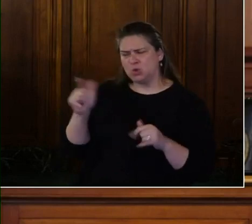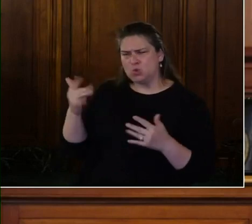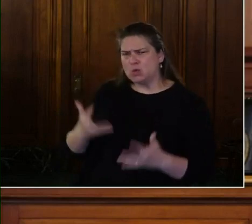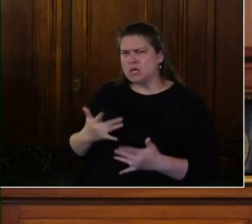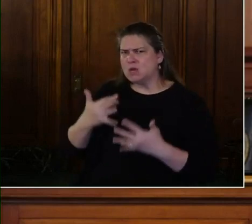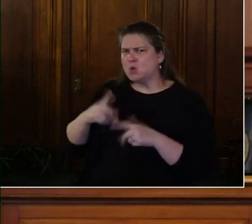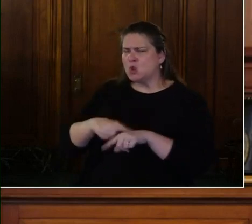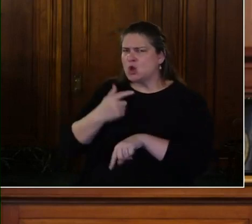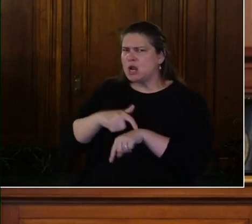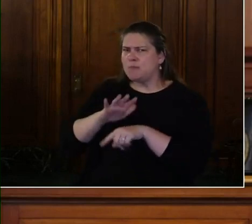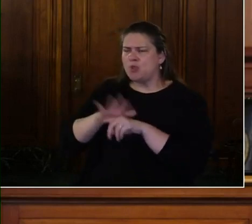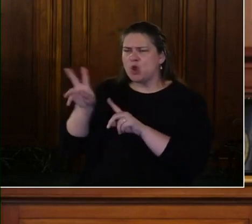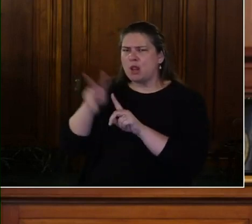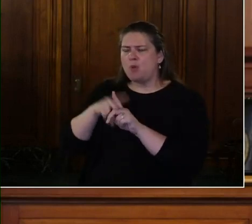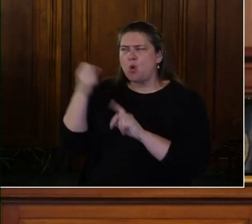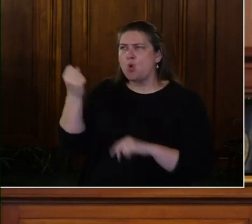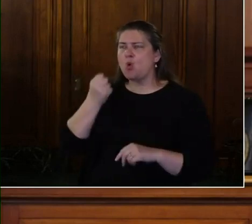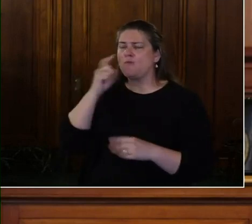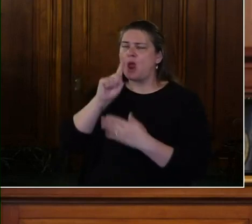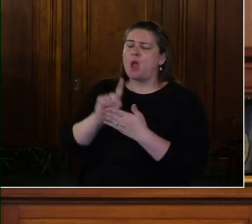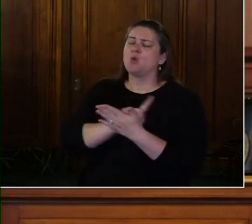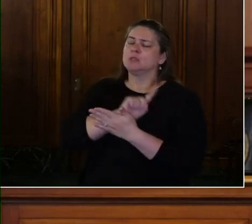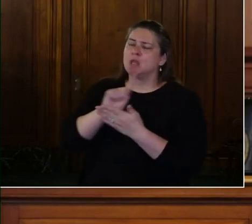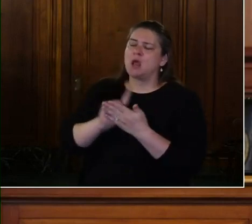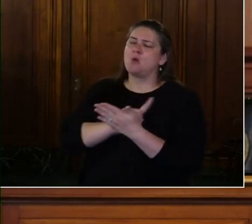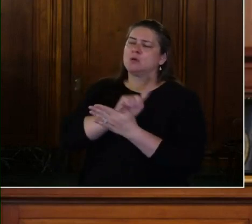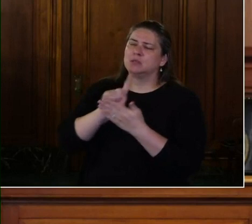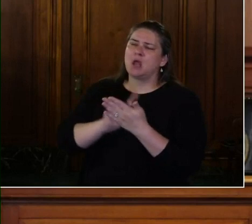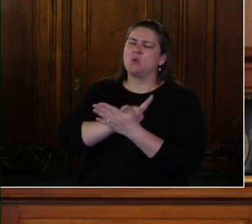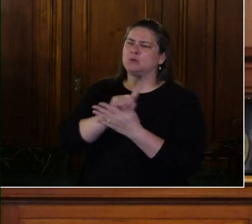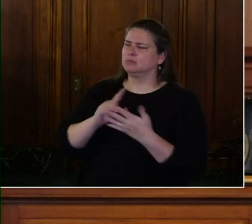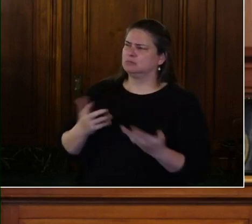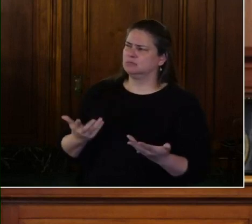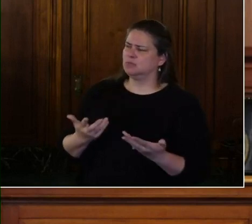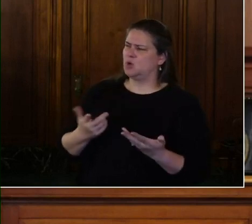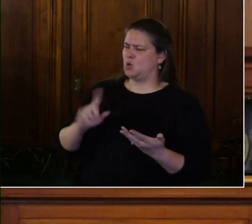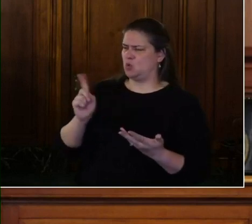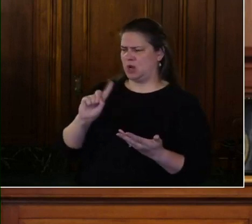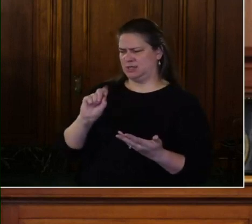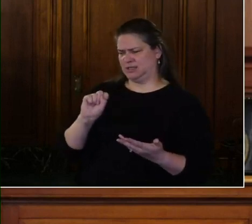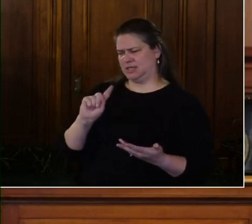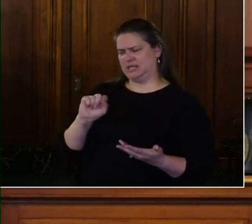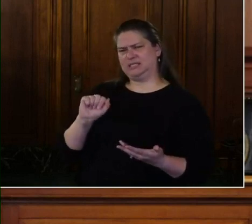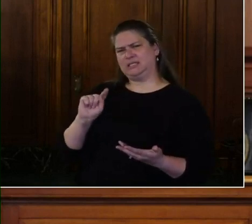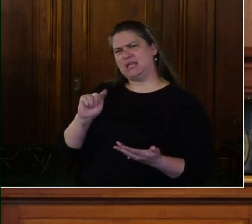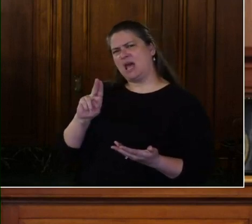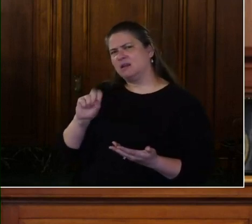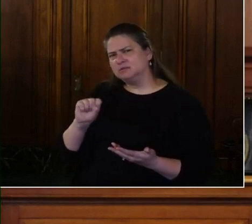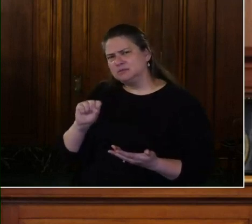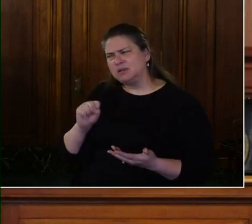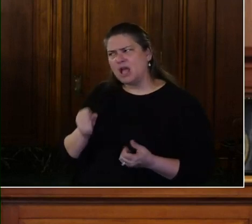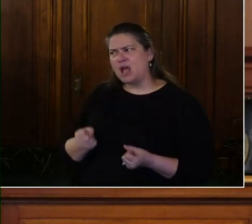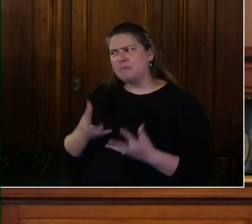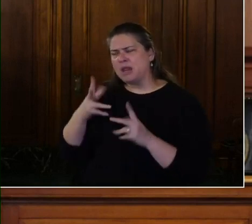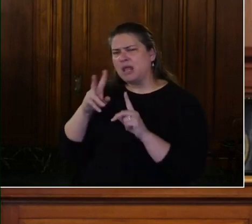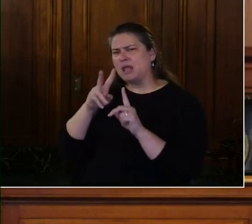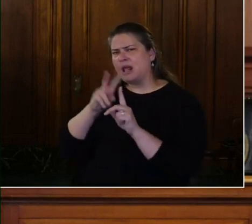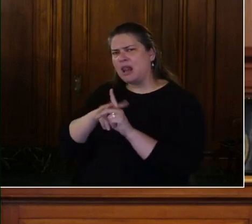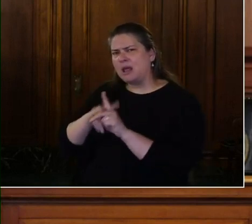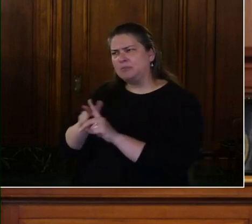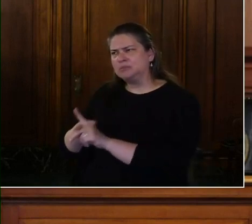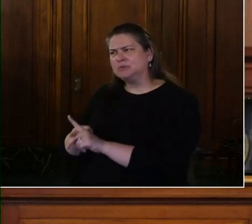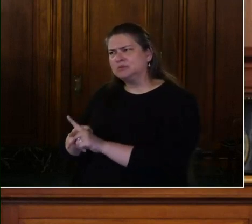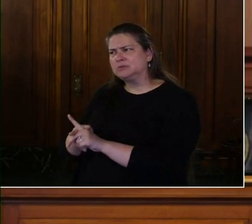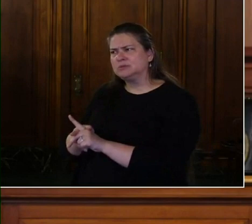claims, they're on hold for hours and hours. What is the status of how many unemployment claims are